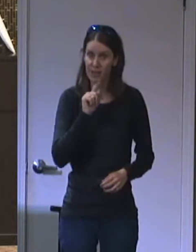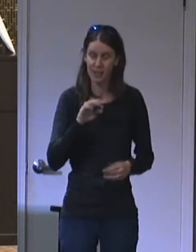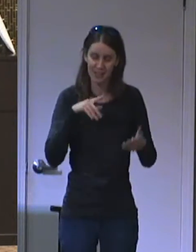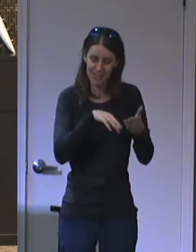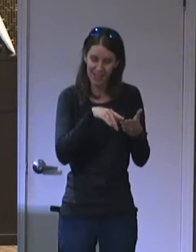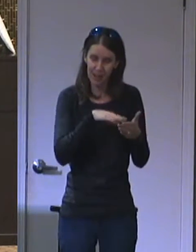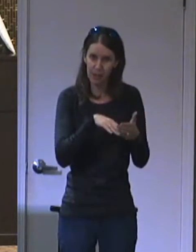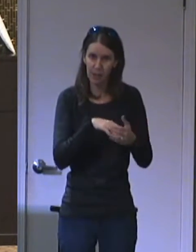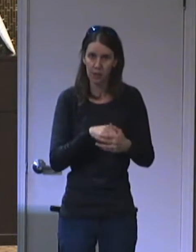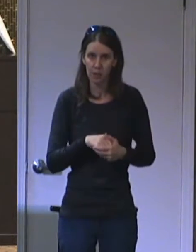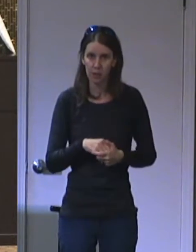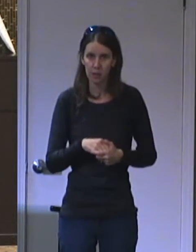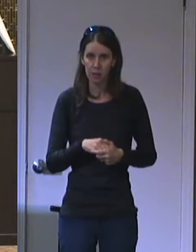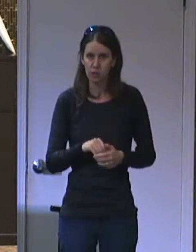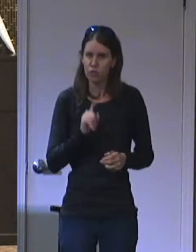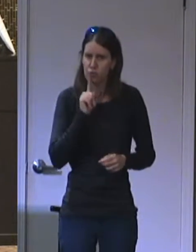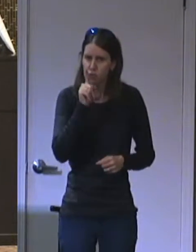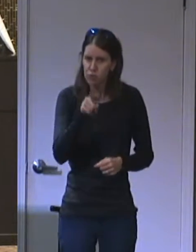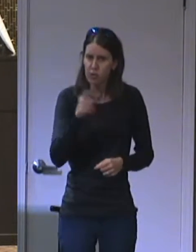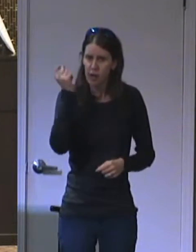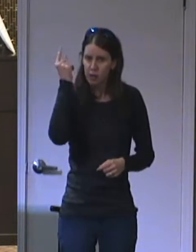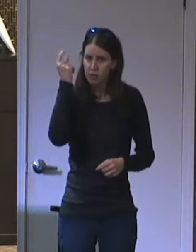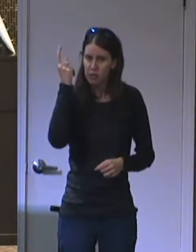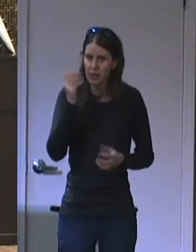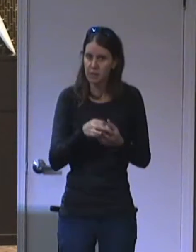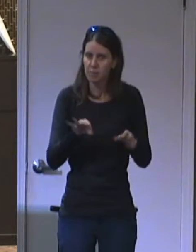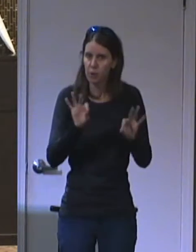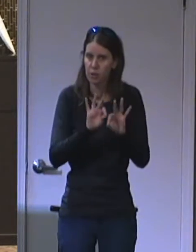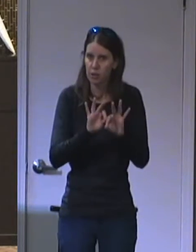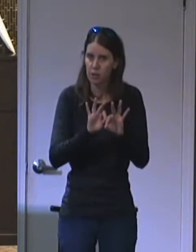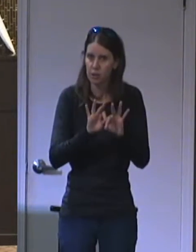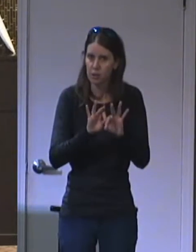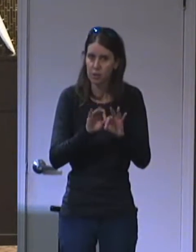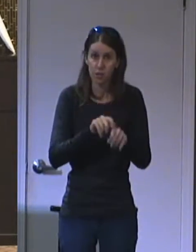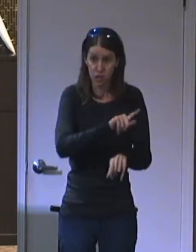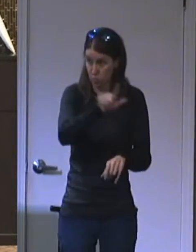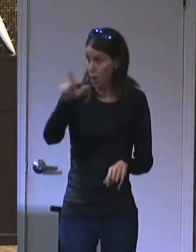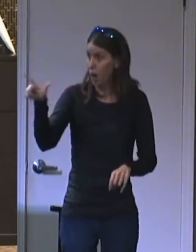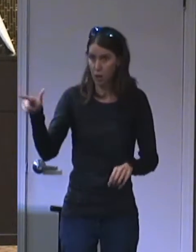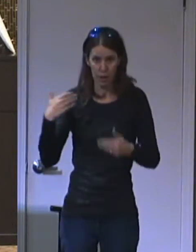do it, and this is really important to understand, and we've all been